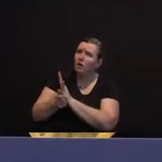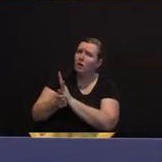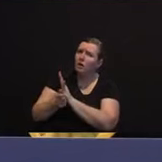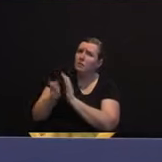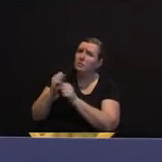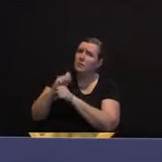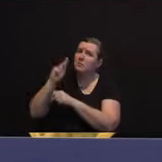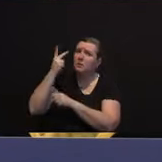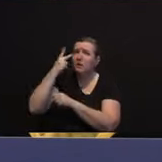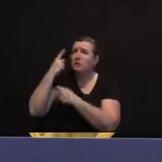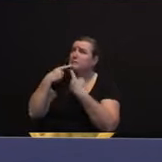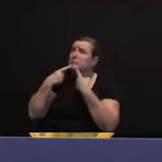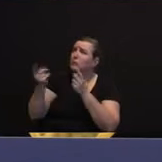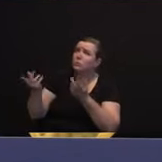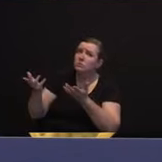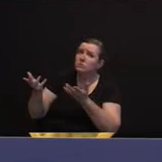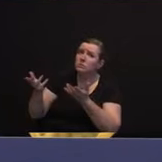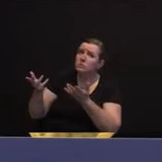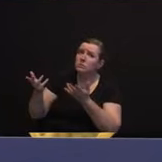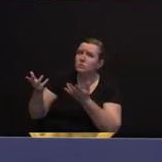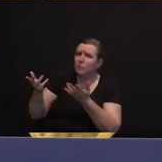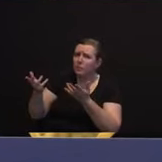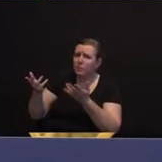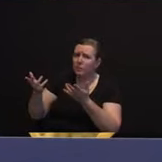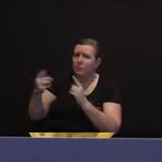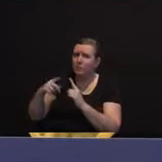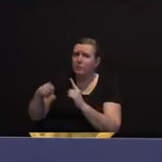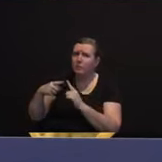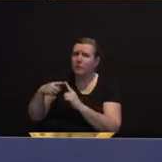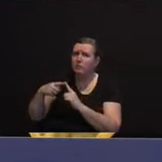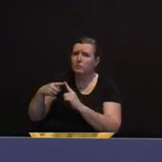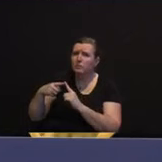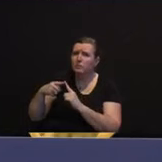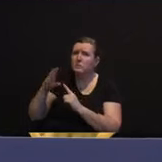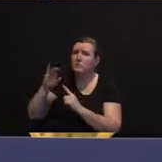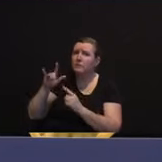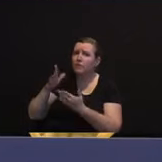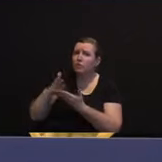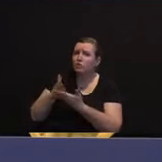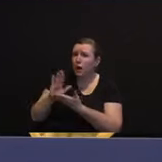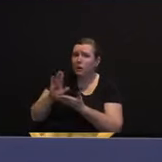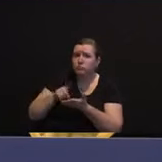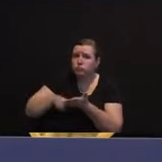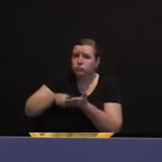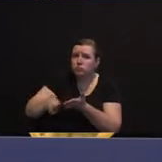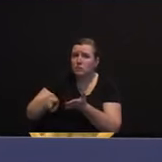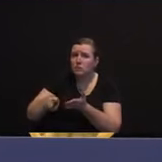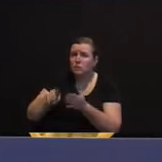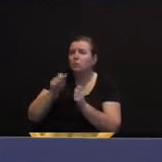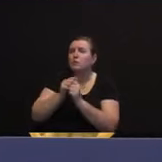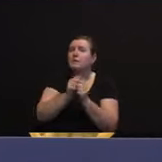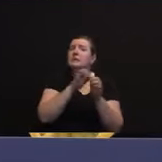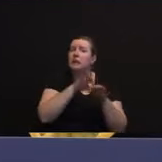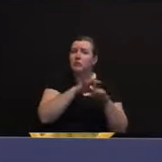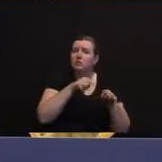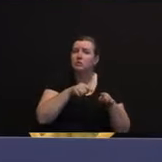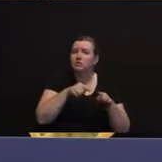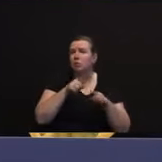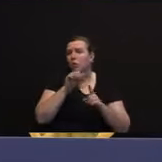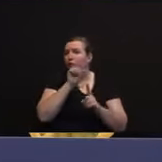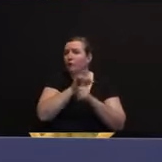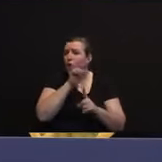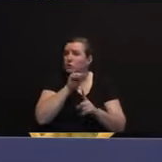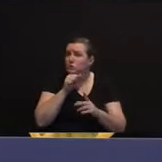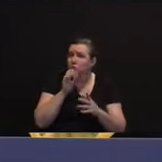announcements about the civil rights investigation into the veterans' homes and also about election monitoring in Bergen and Middlesex. Do you